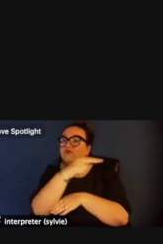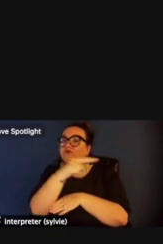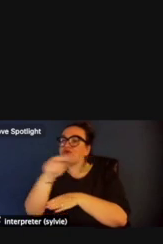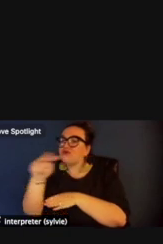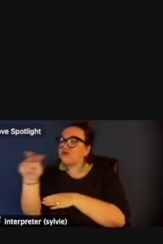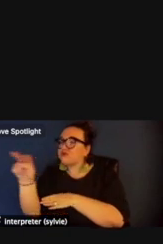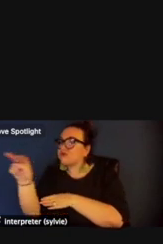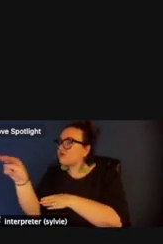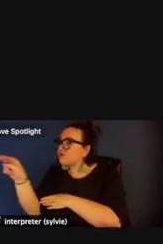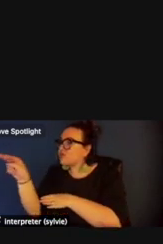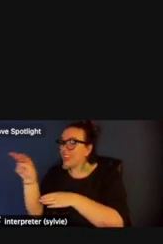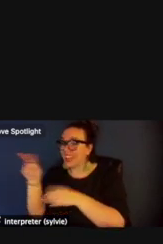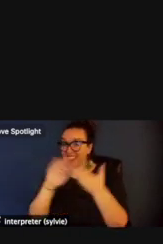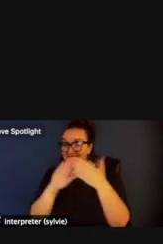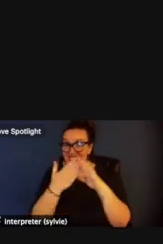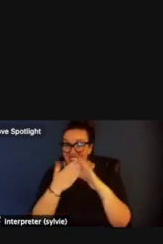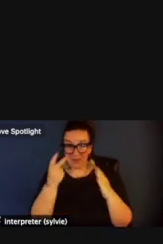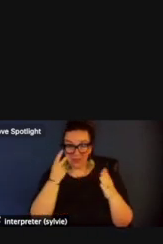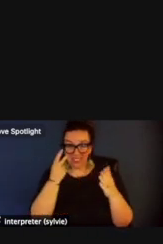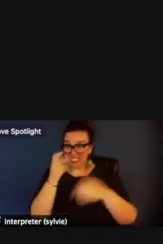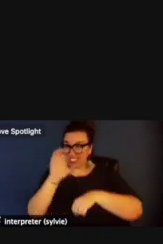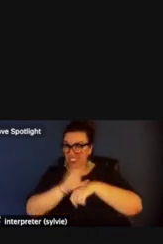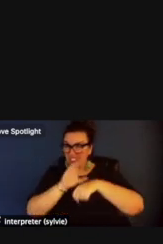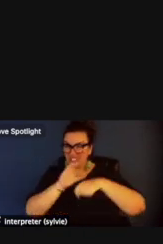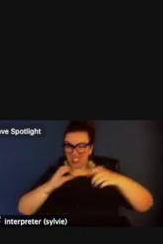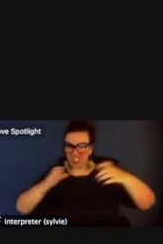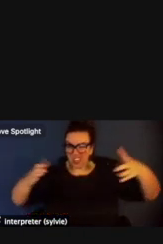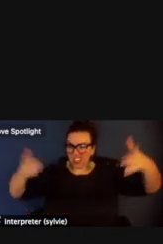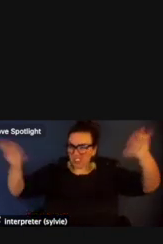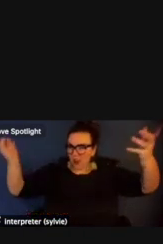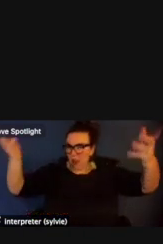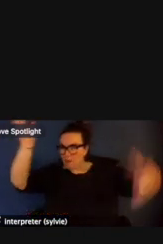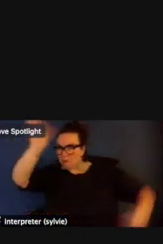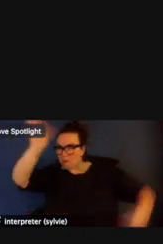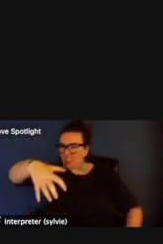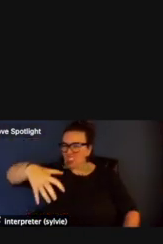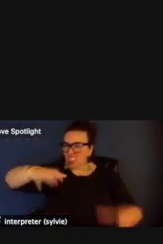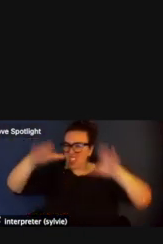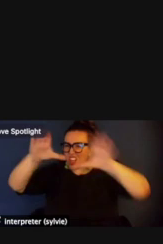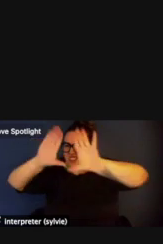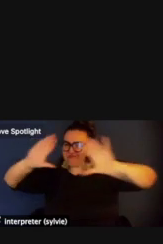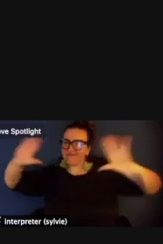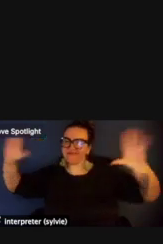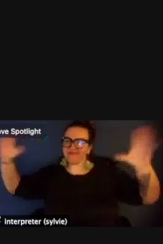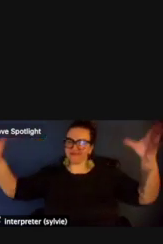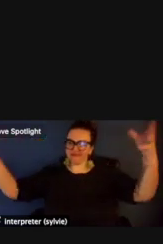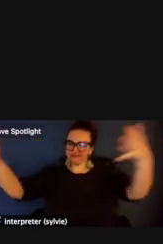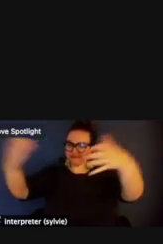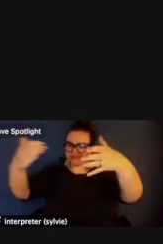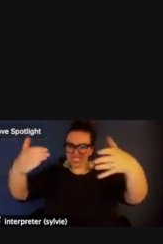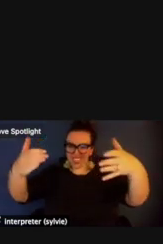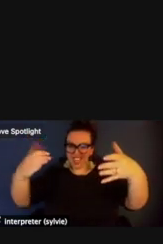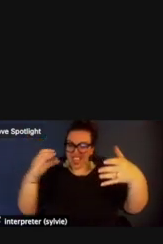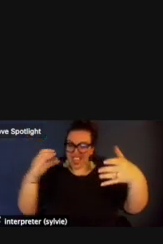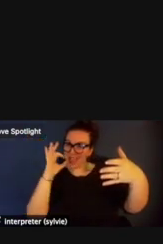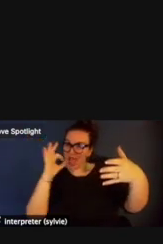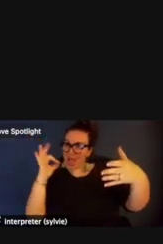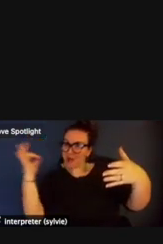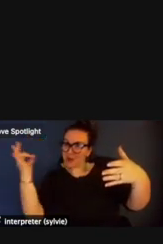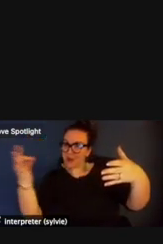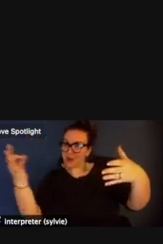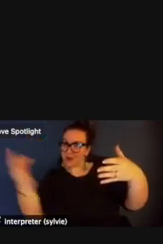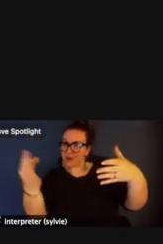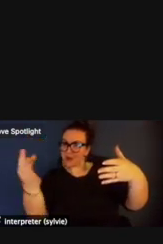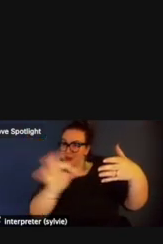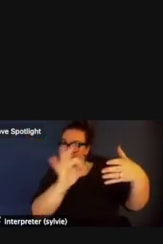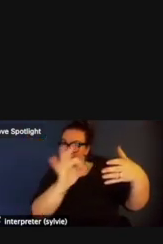see how big it is and all those circular windows around the steeple of the church. And yes. One of the